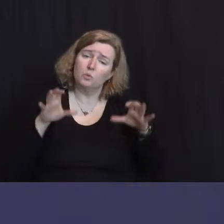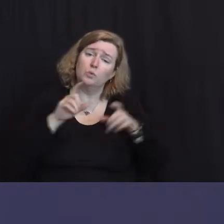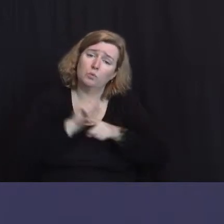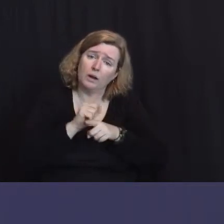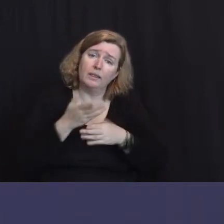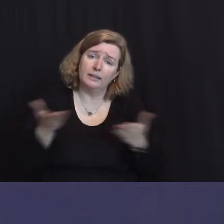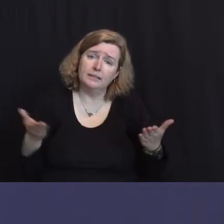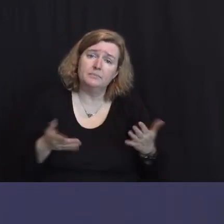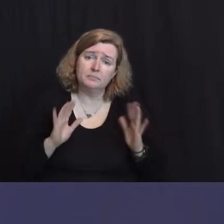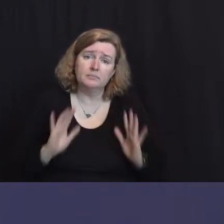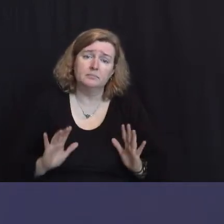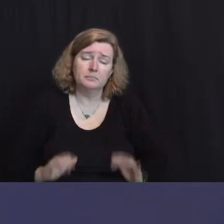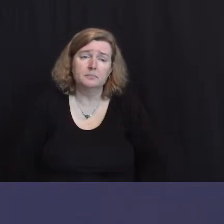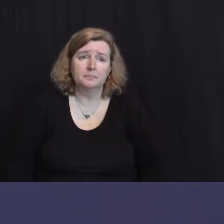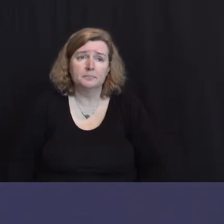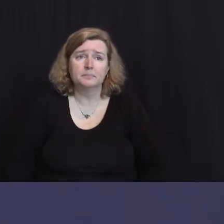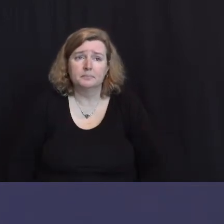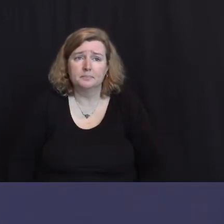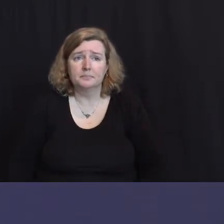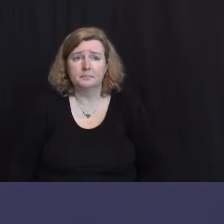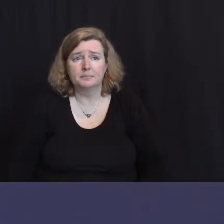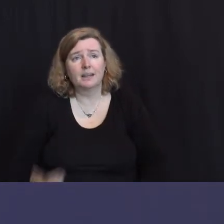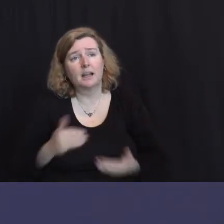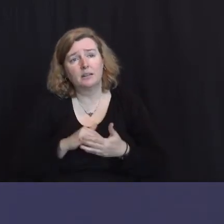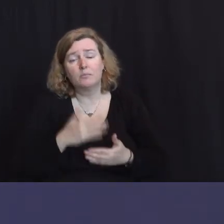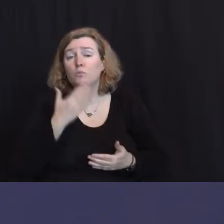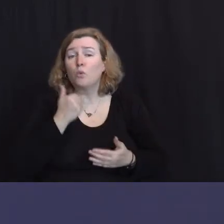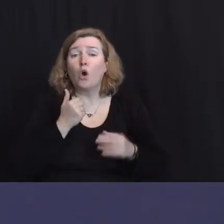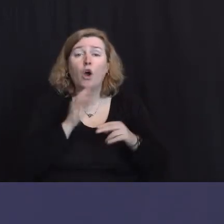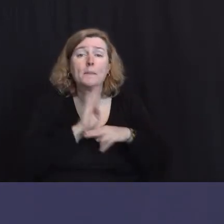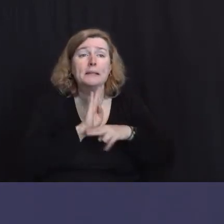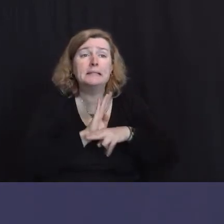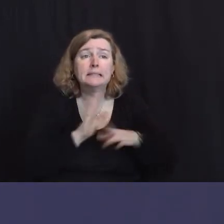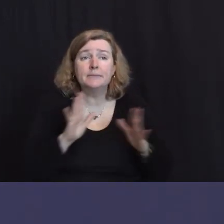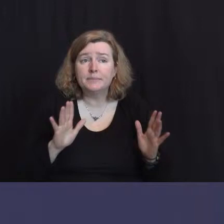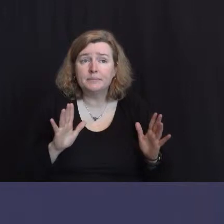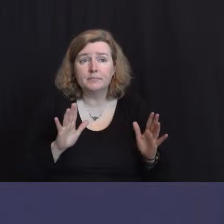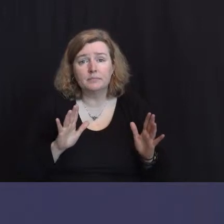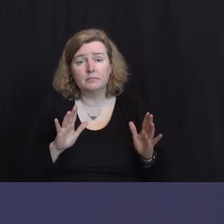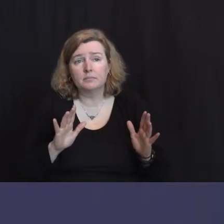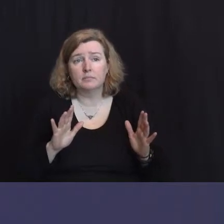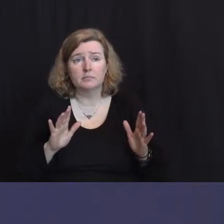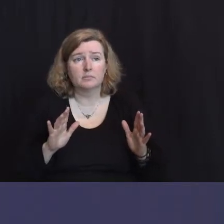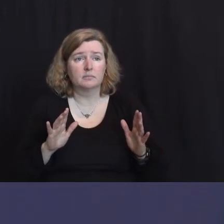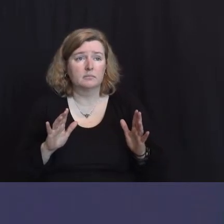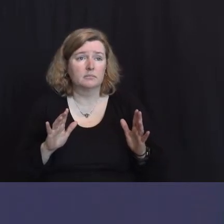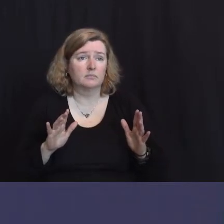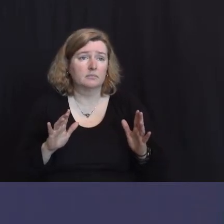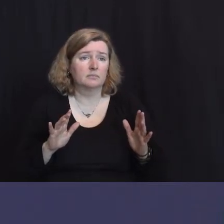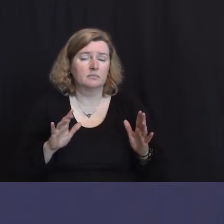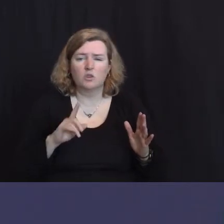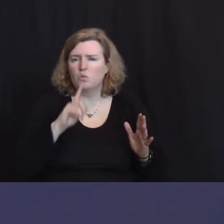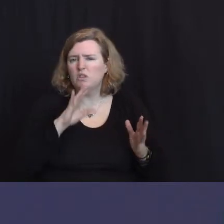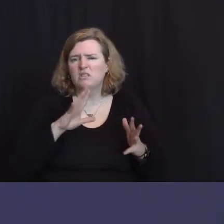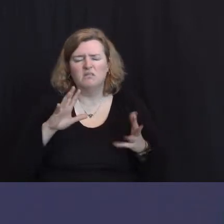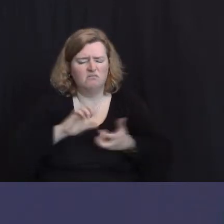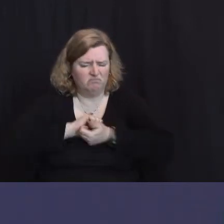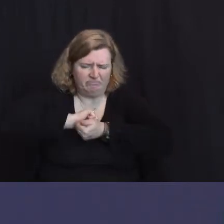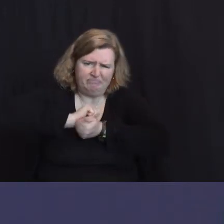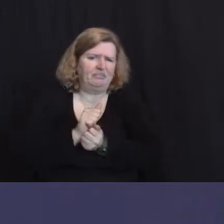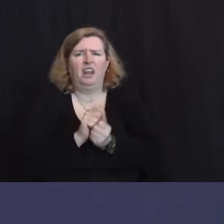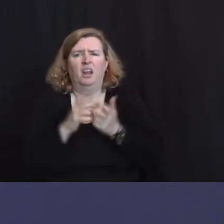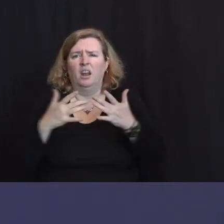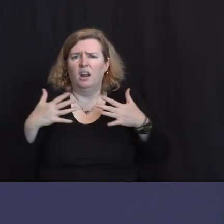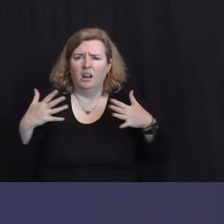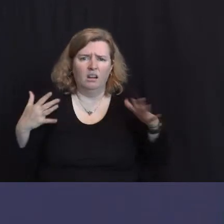dramatically. And again, small businesses, let's reiterate and stipulate, have been crushed. And when we get the